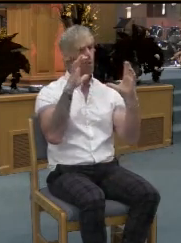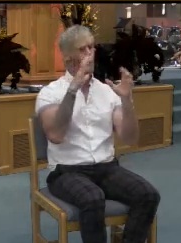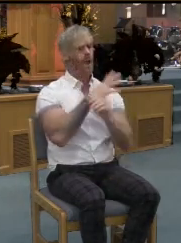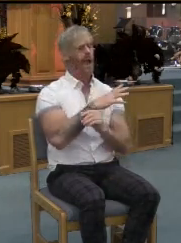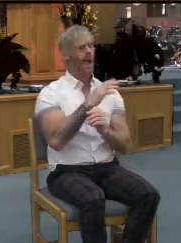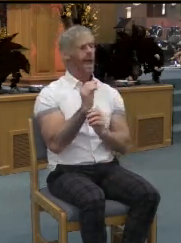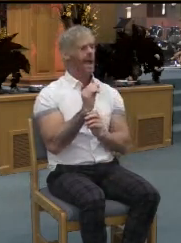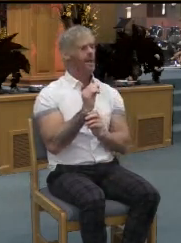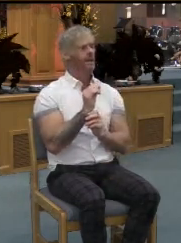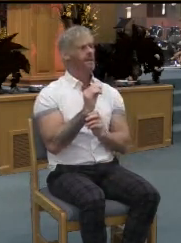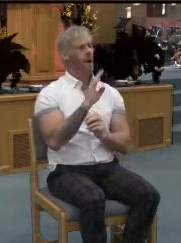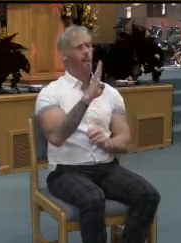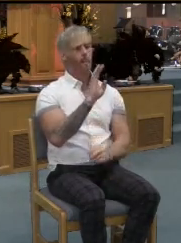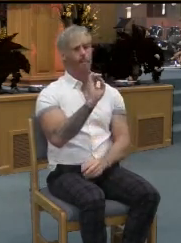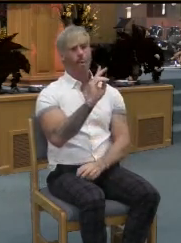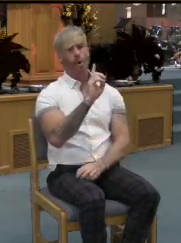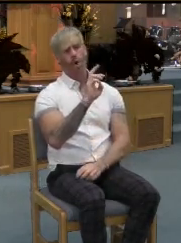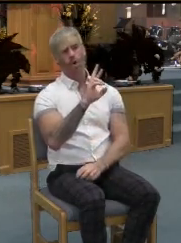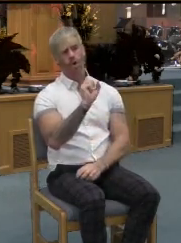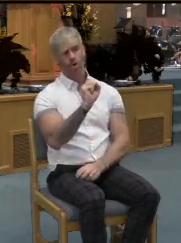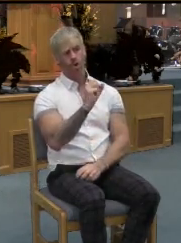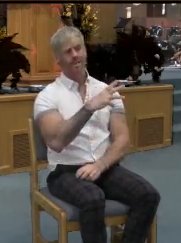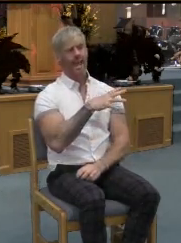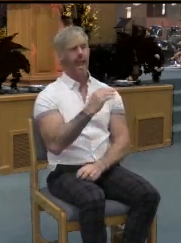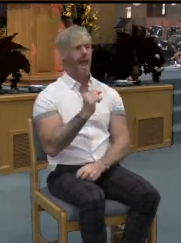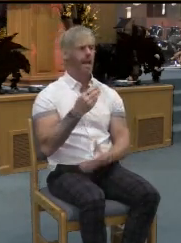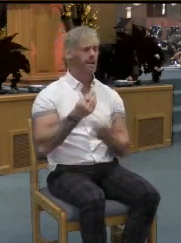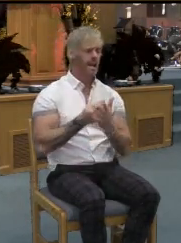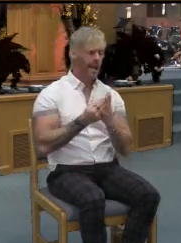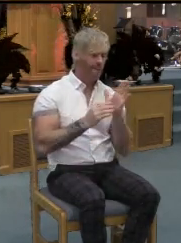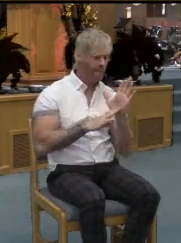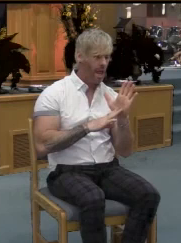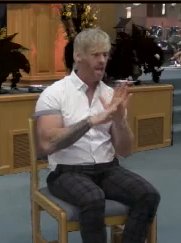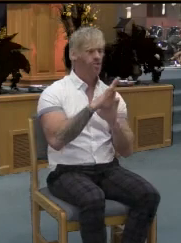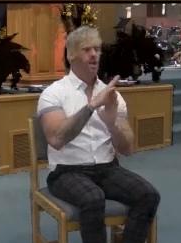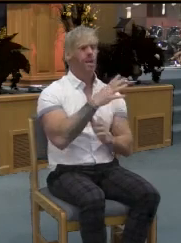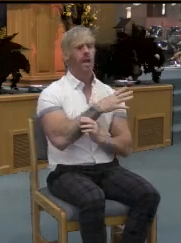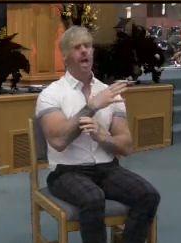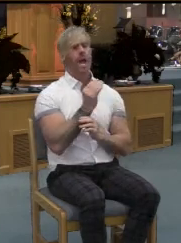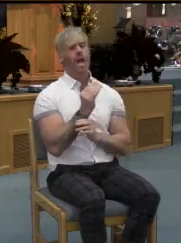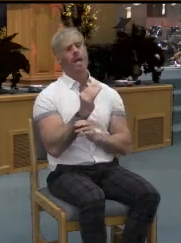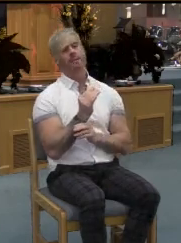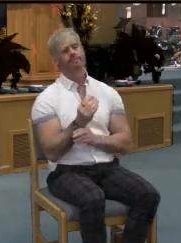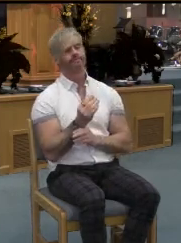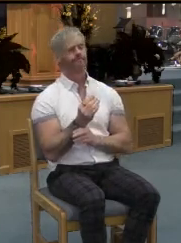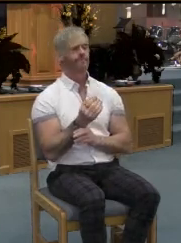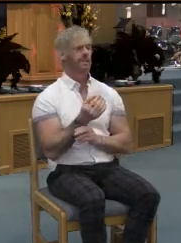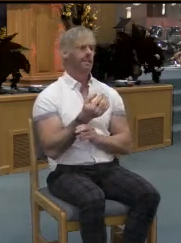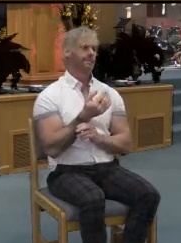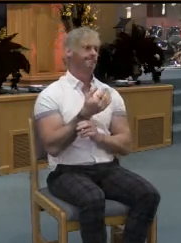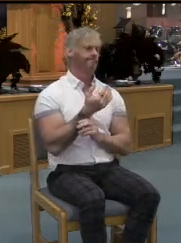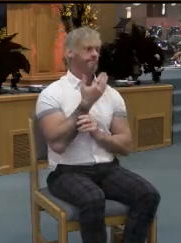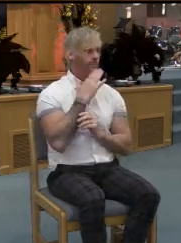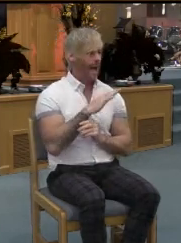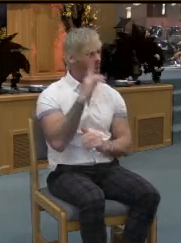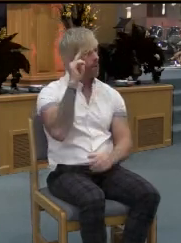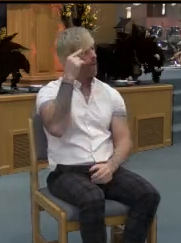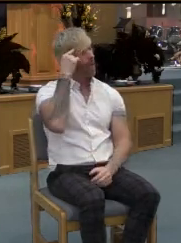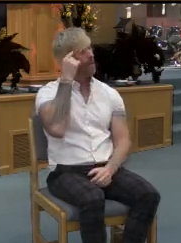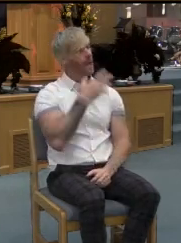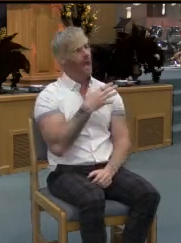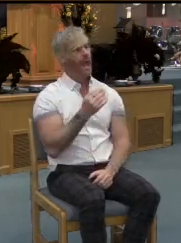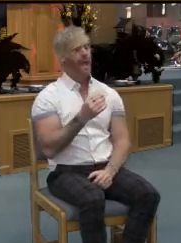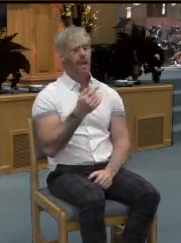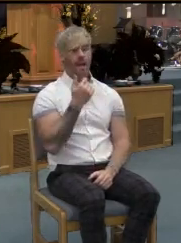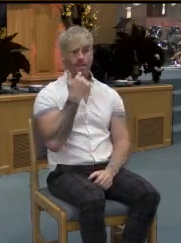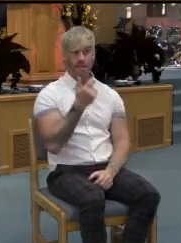about inflation, and we talked about corruption in politics. We talked about all that. And then I said, but you know what,